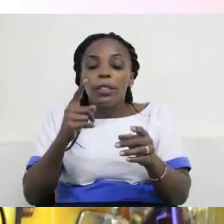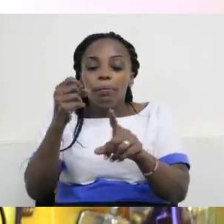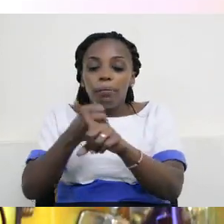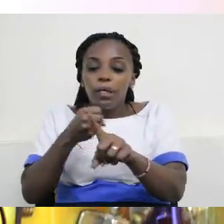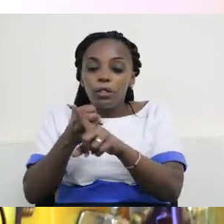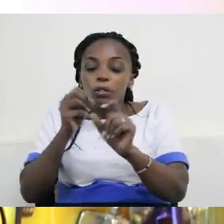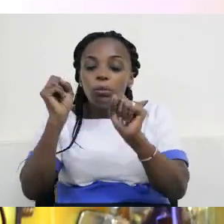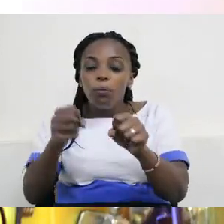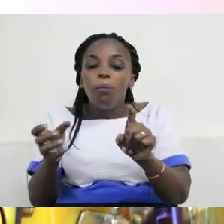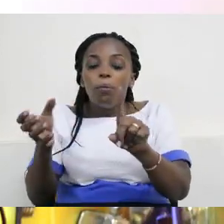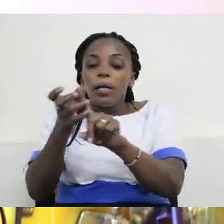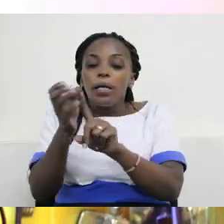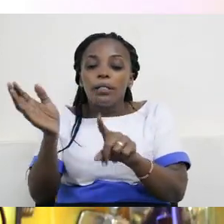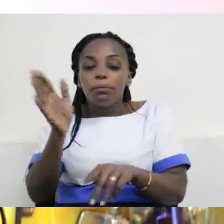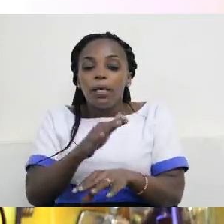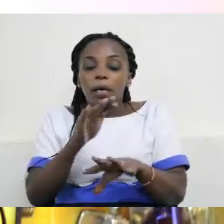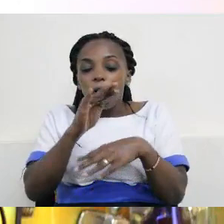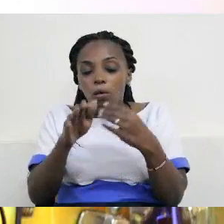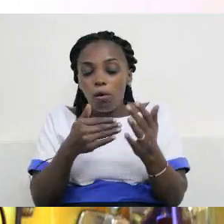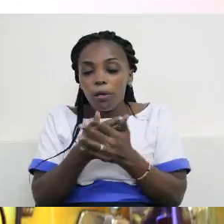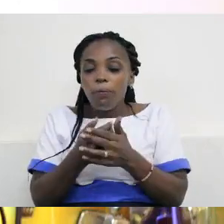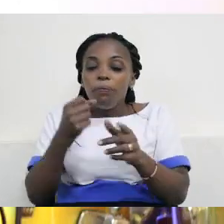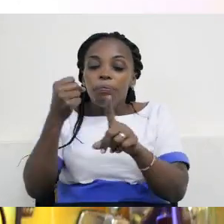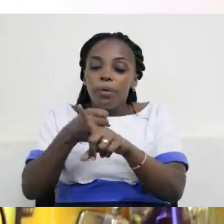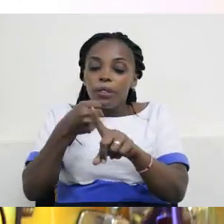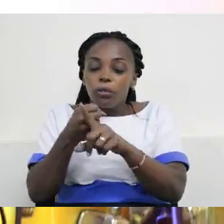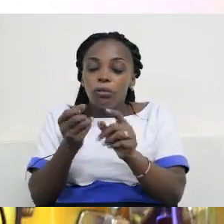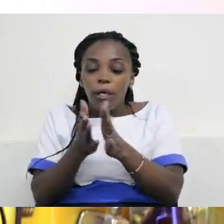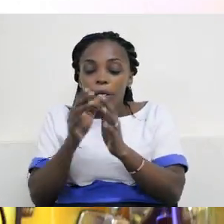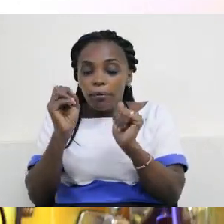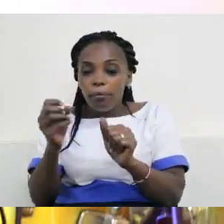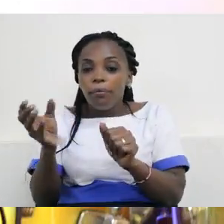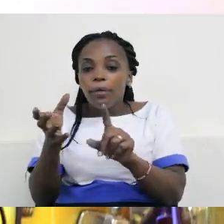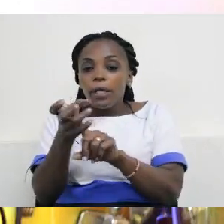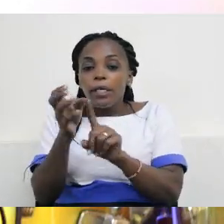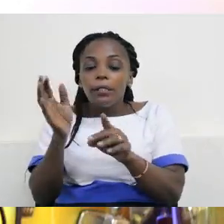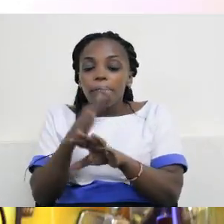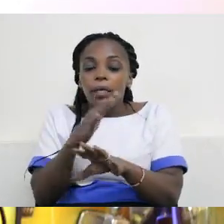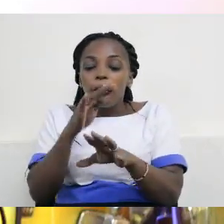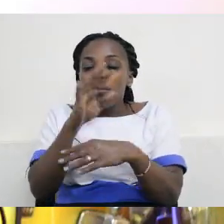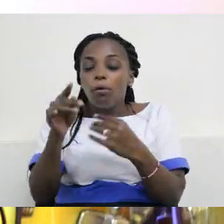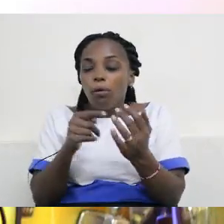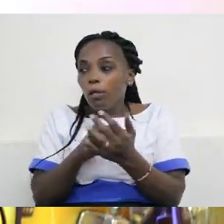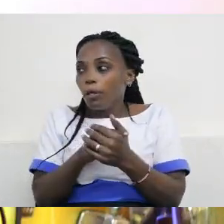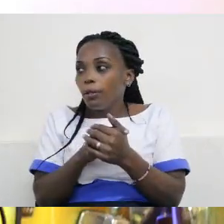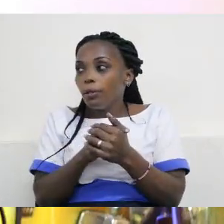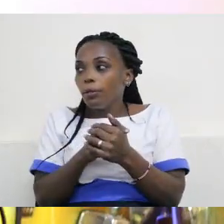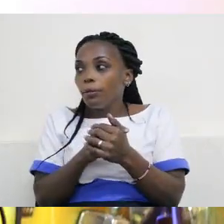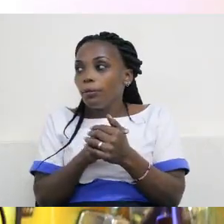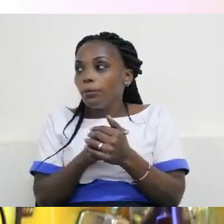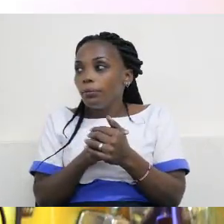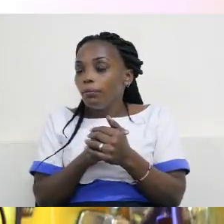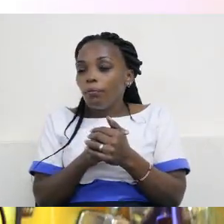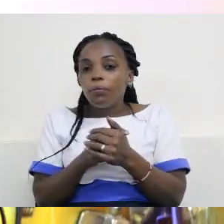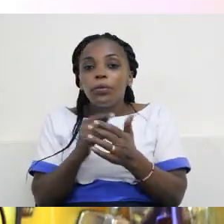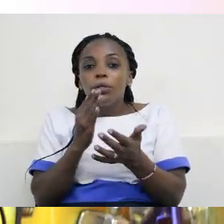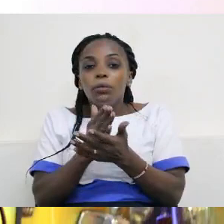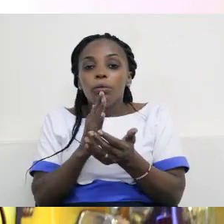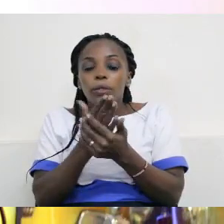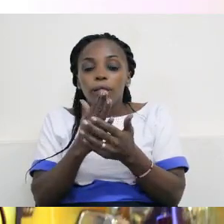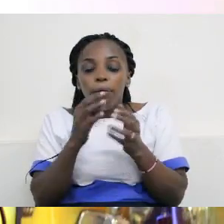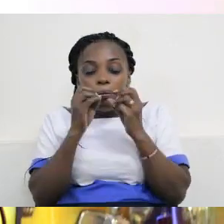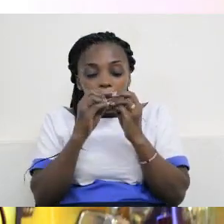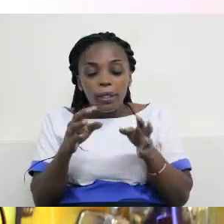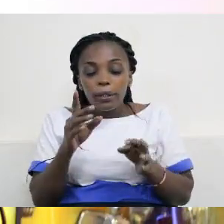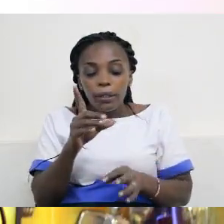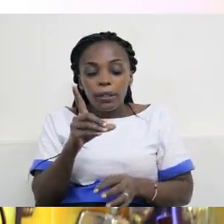will recover all. Pursue them and you will recover all. Part of the blessing in the